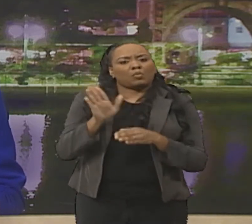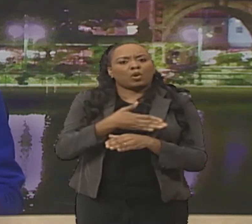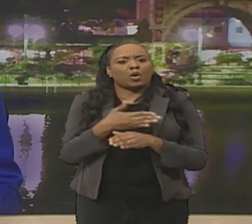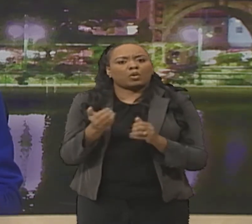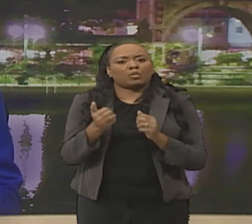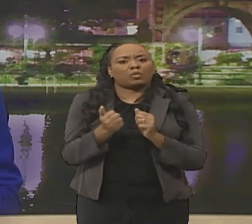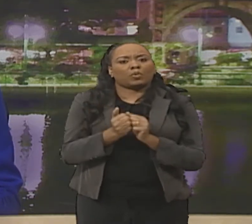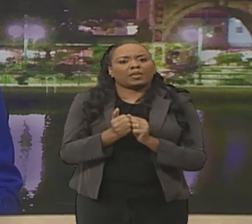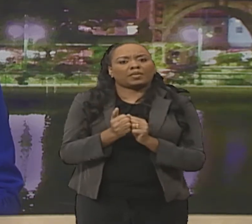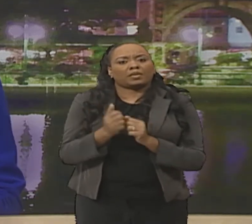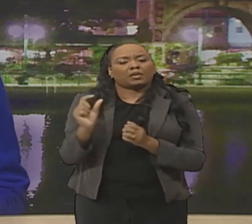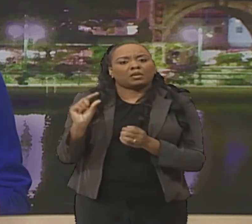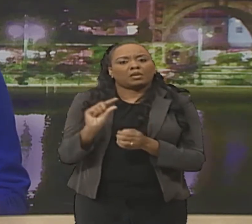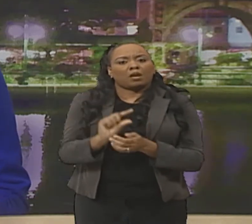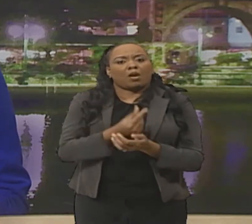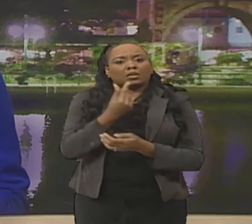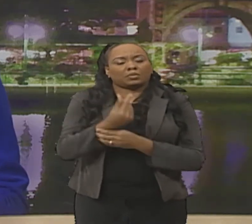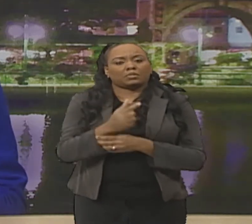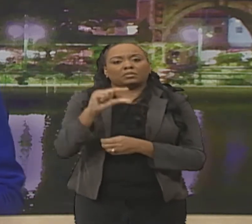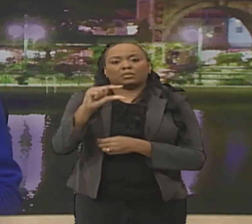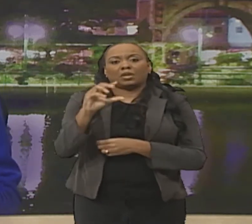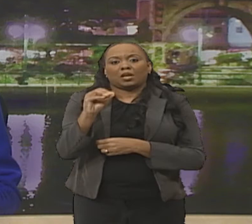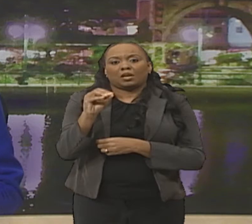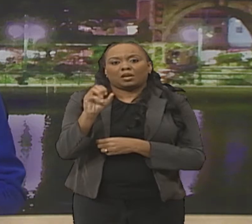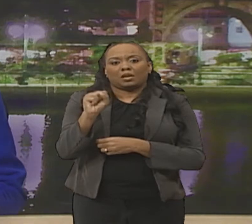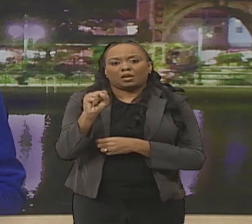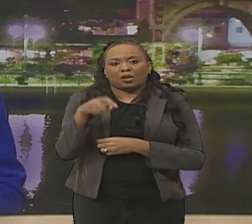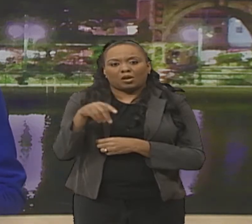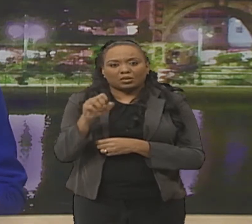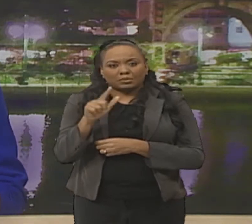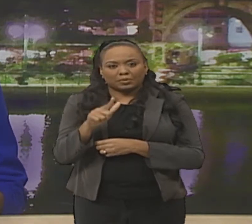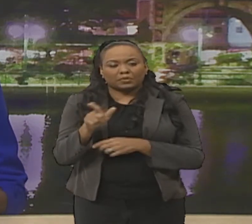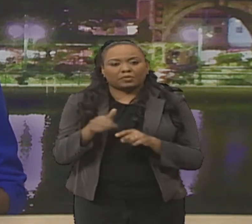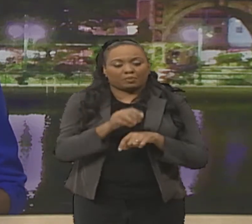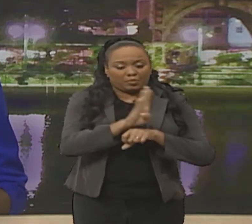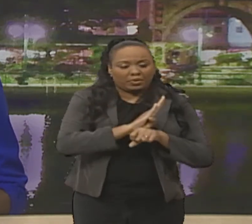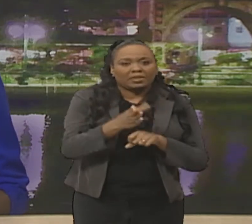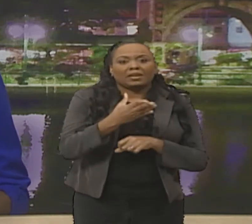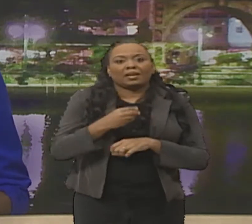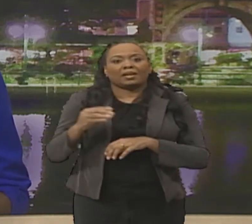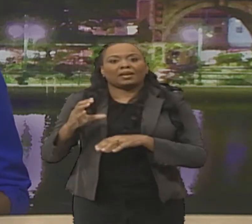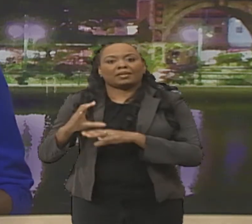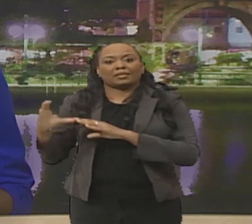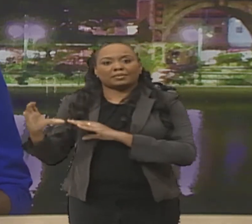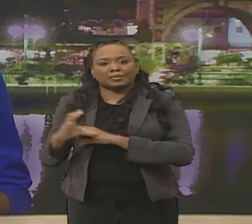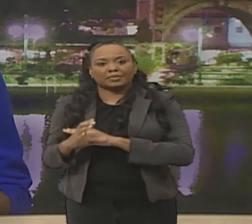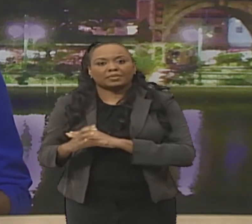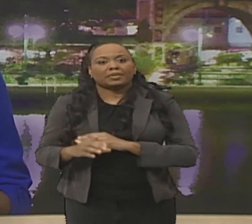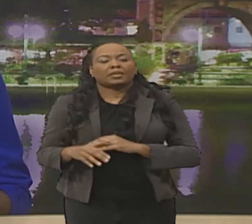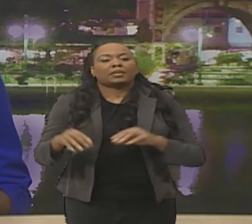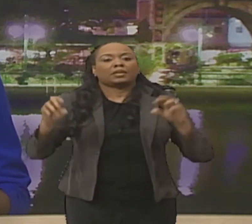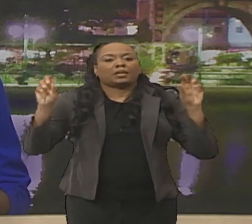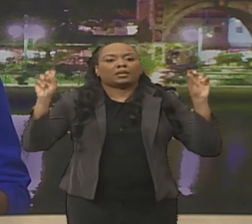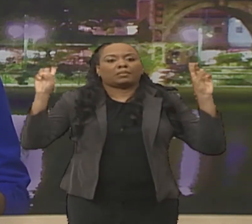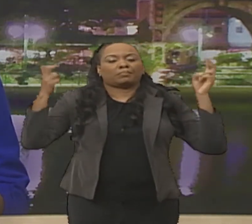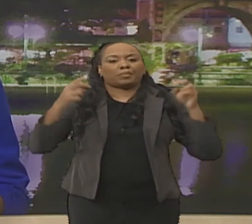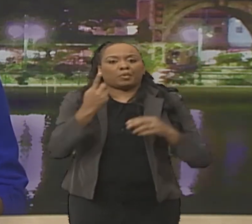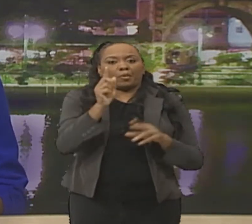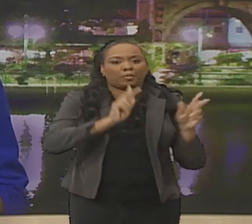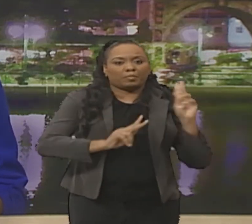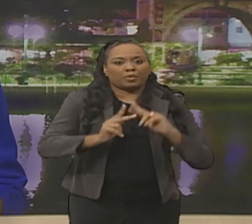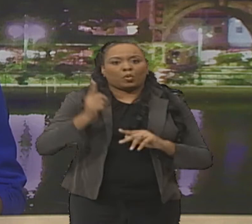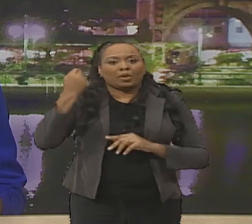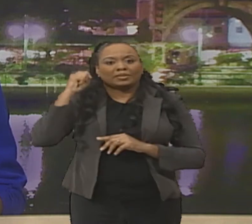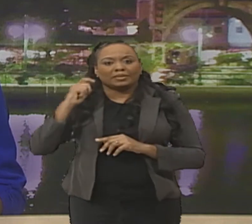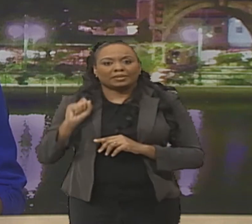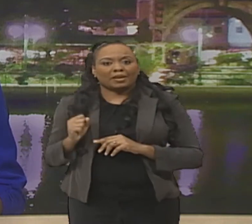gospel acts from Barbados and across the Caribbean. That's when the Caribbean Echo One People, One Sound Music